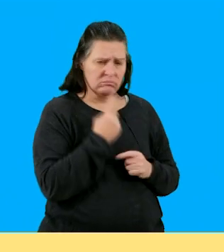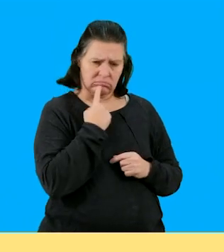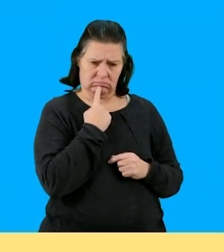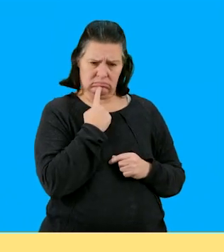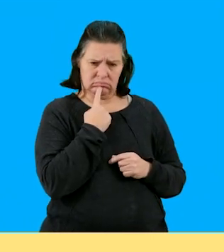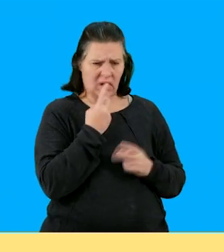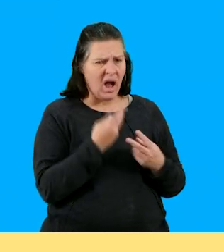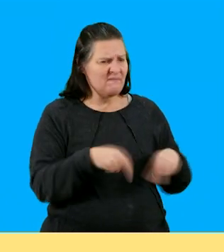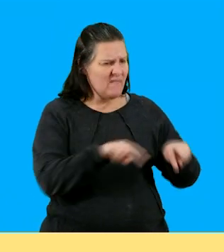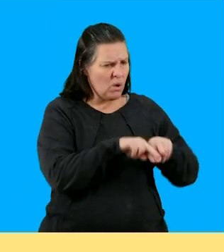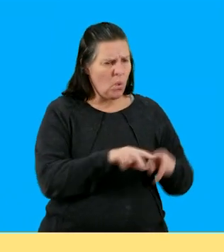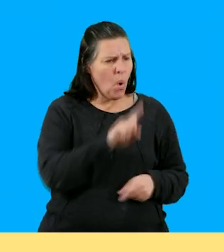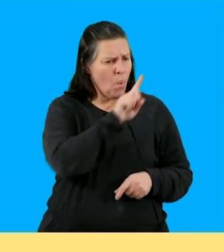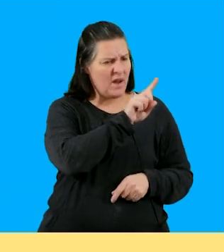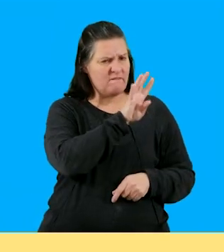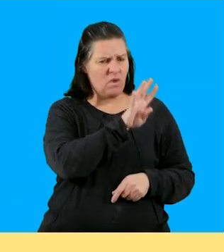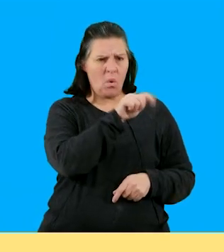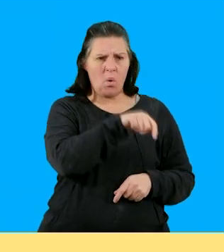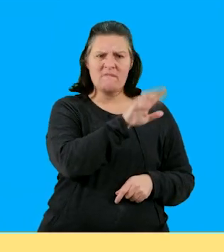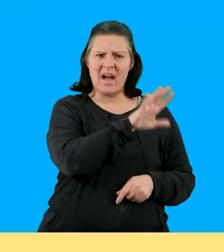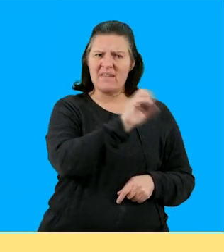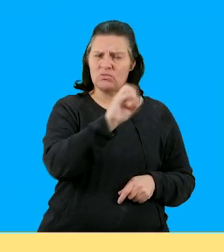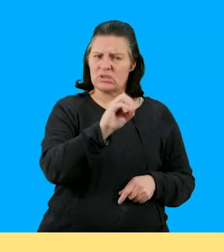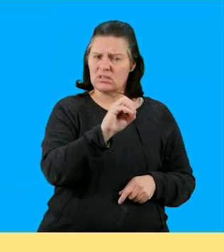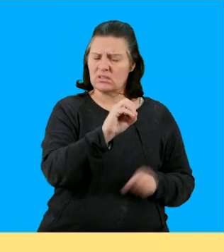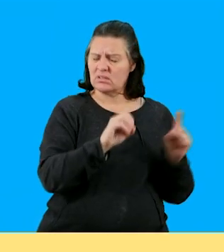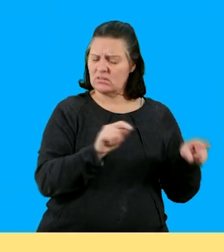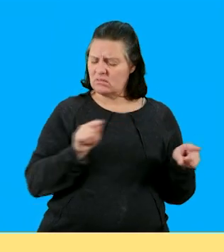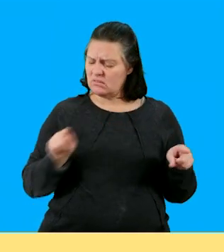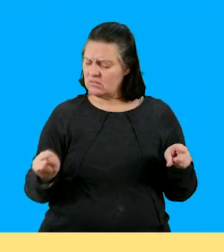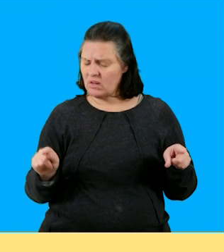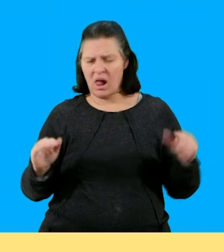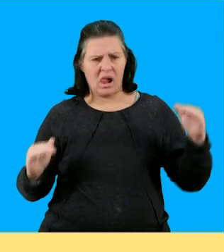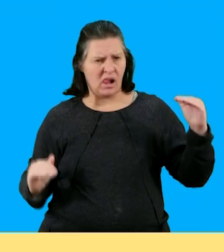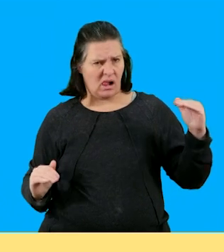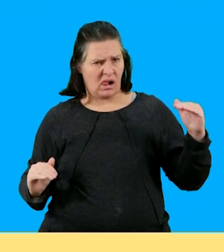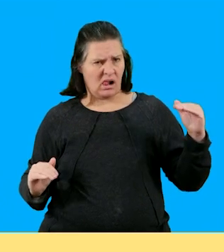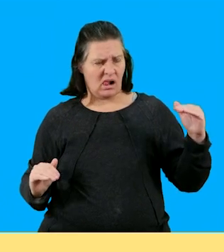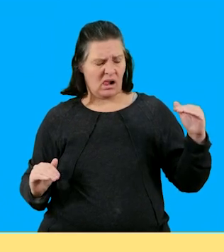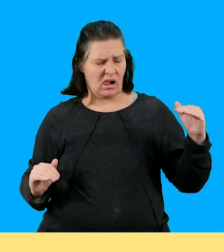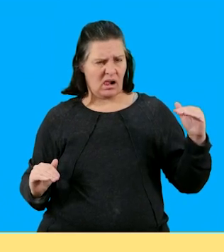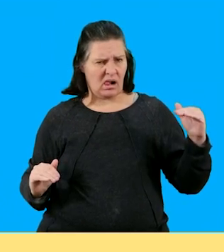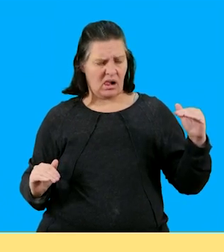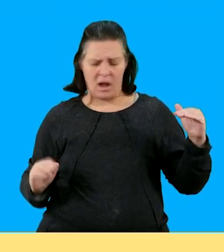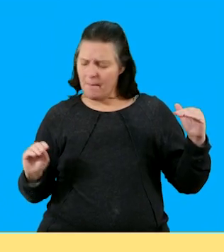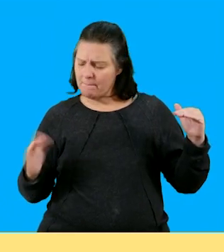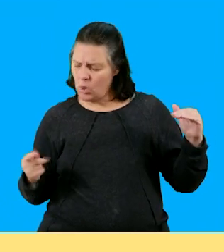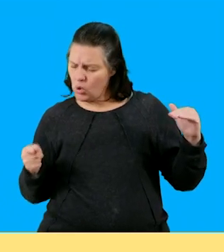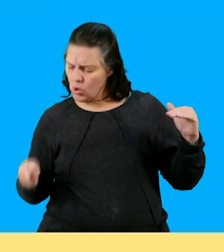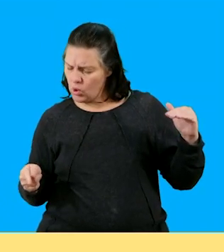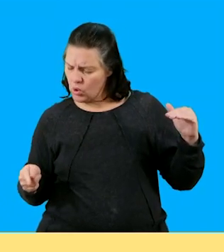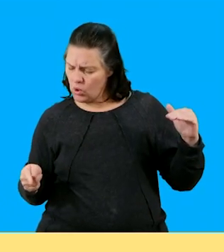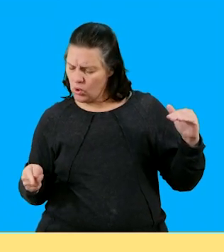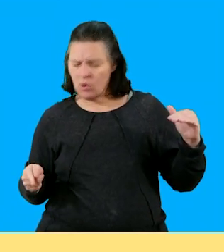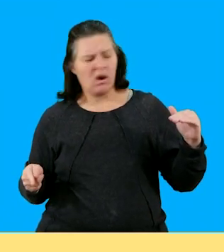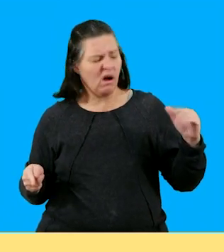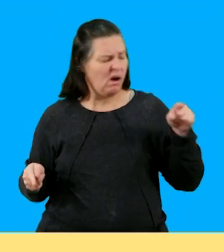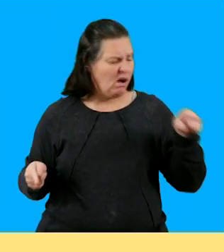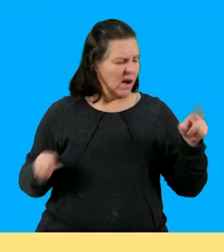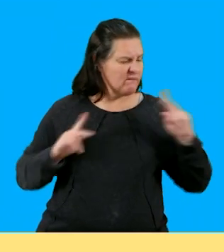on hand, that is stationery and packing materials. Here is what you already know by